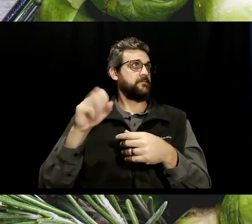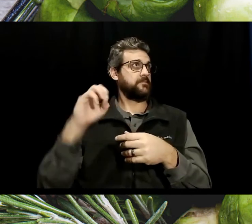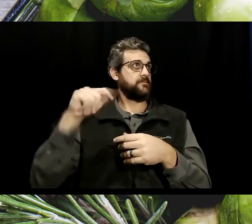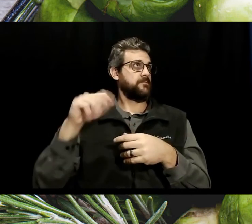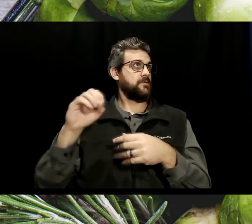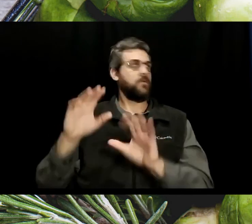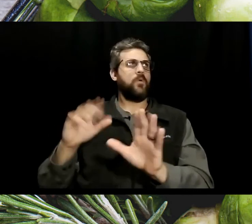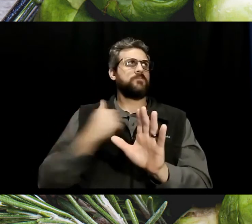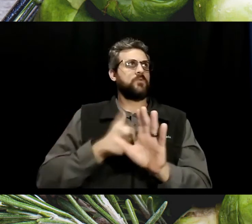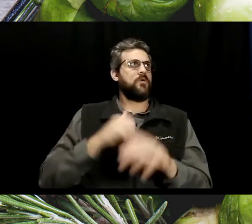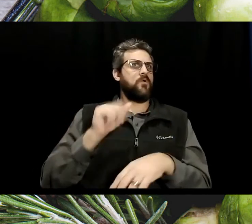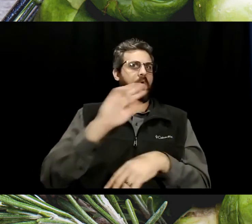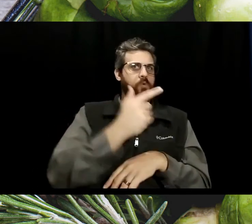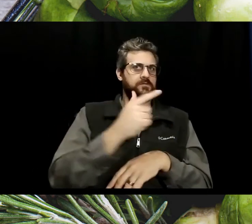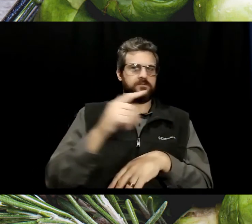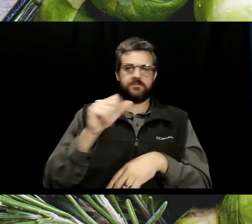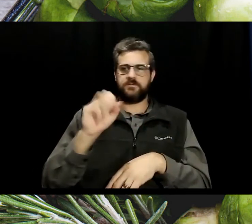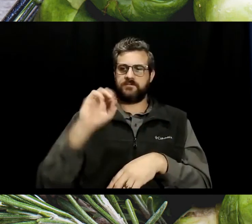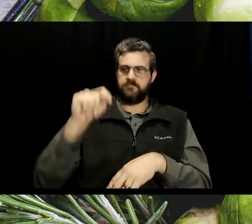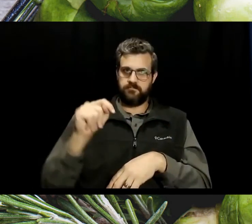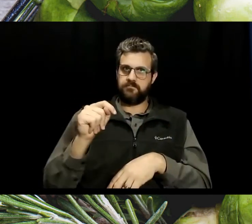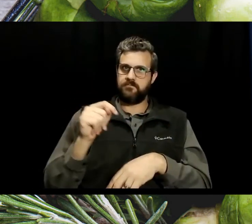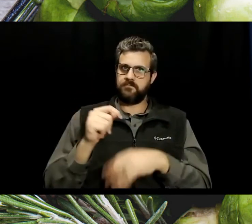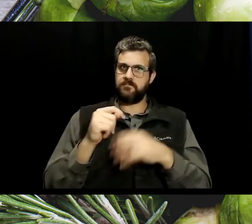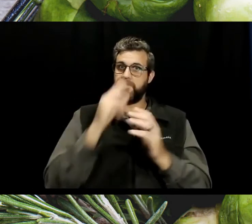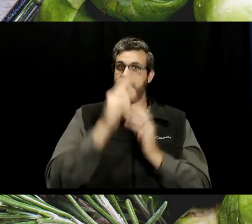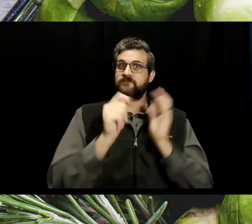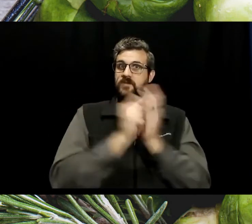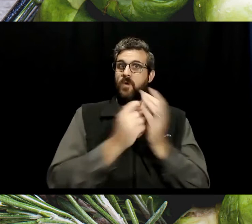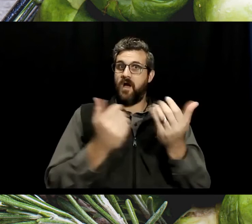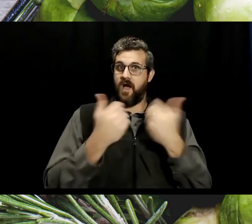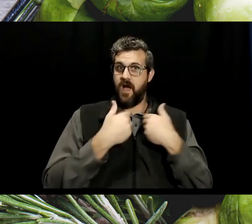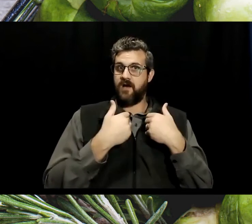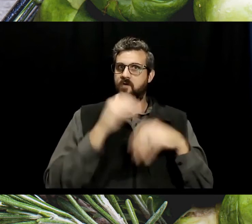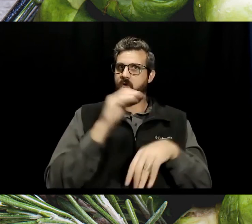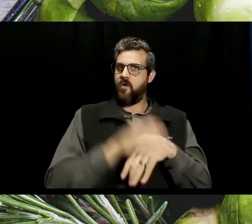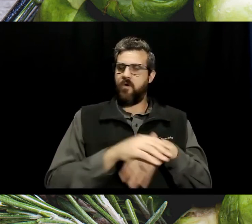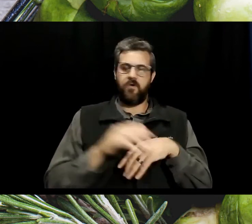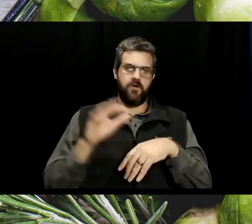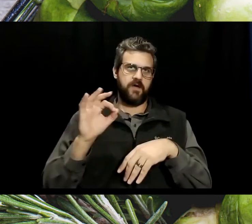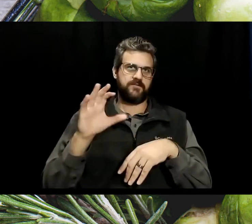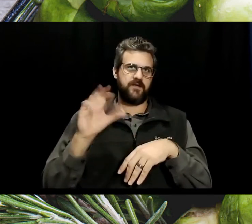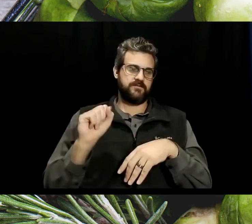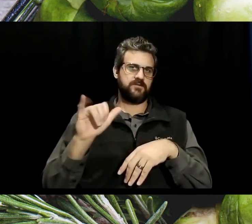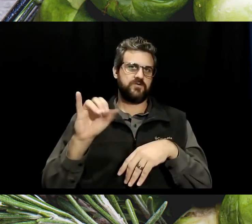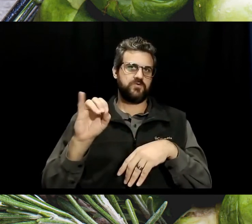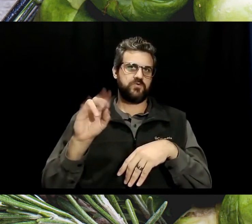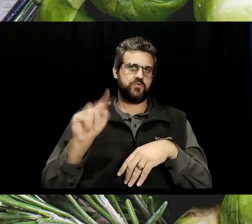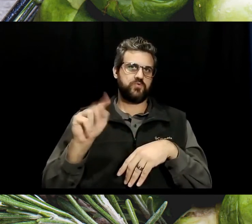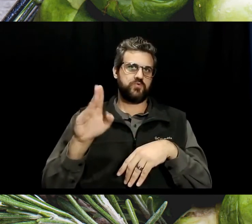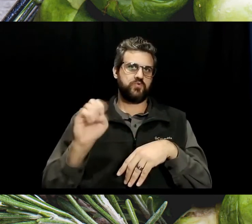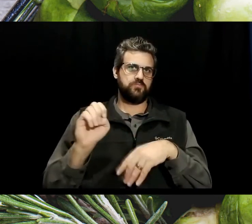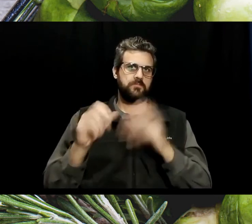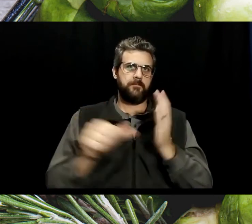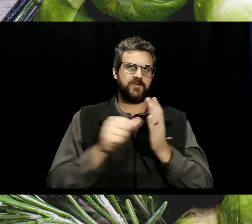August and September. And so we do have videos of those on the FCS YouTube page if you want to go back and watch